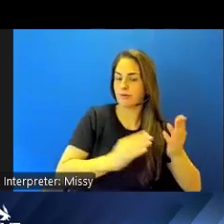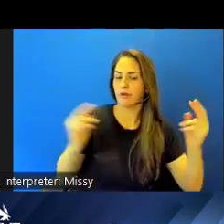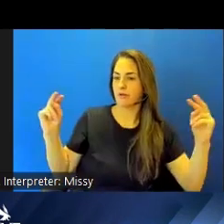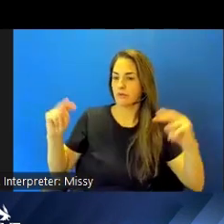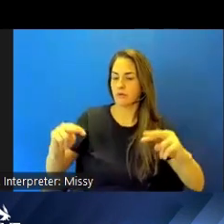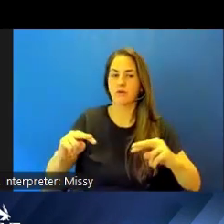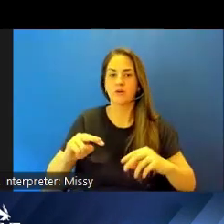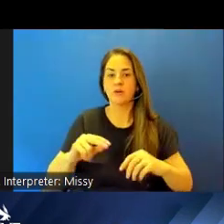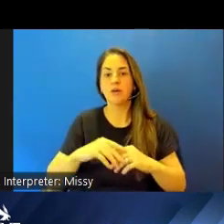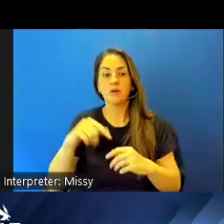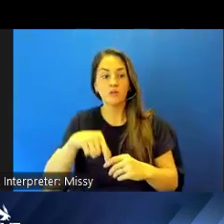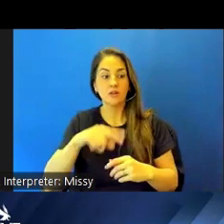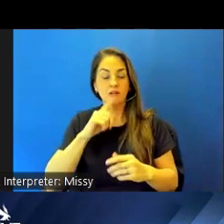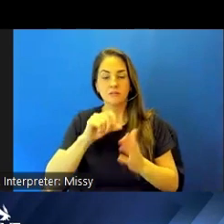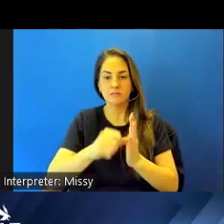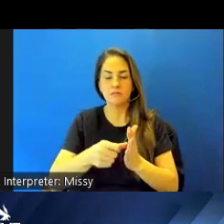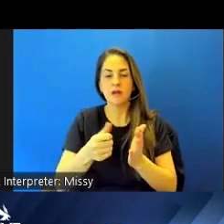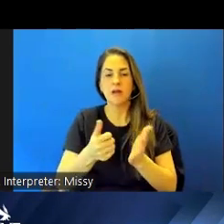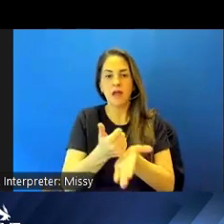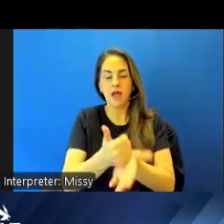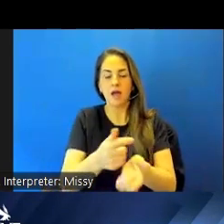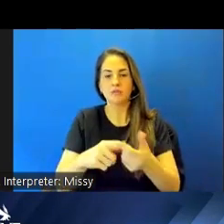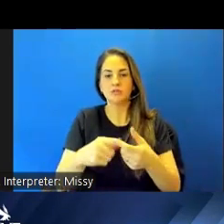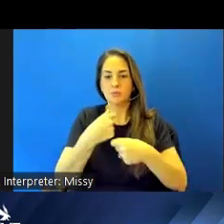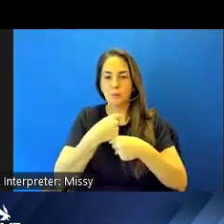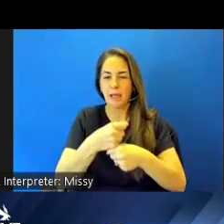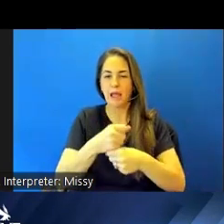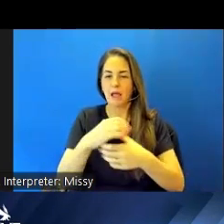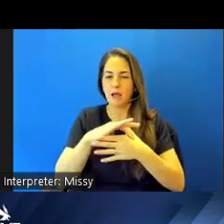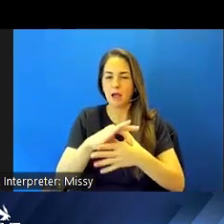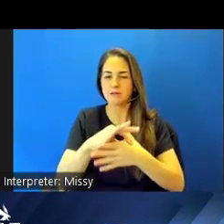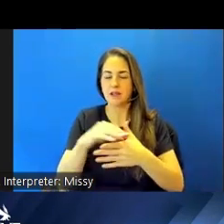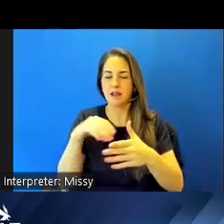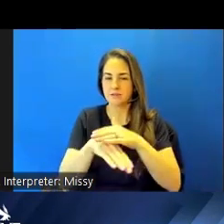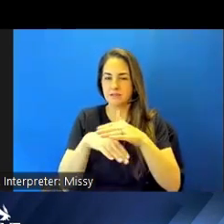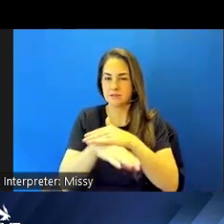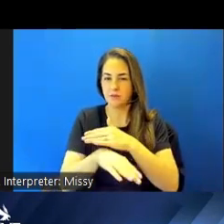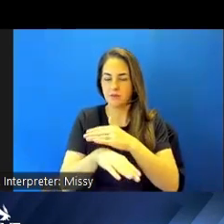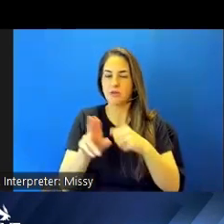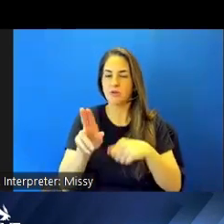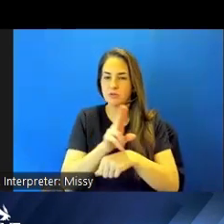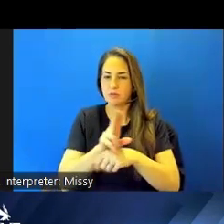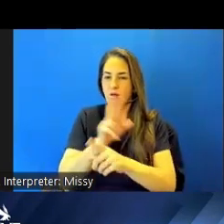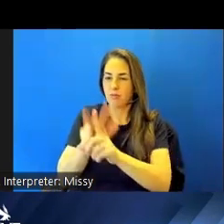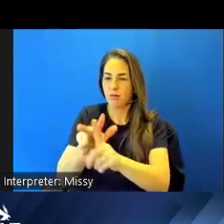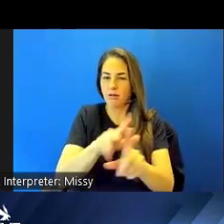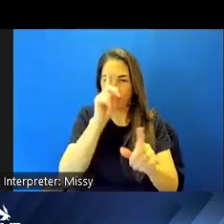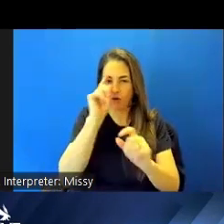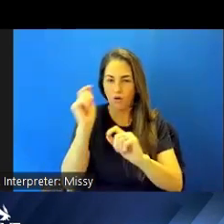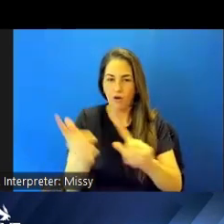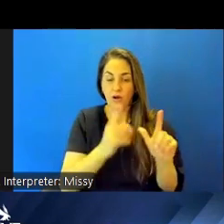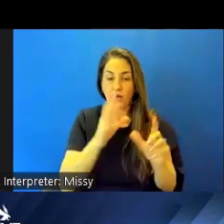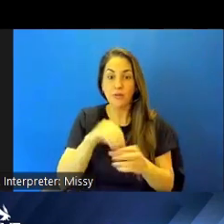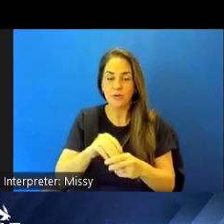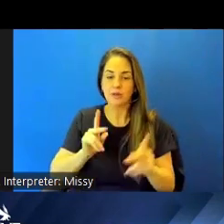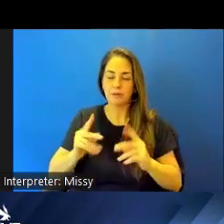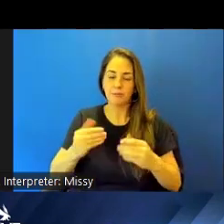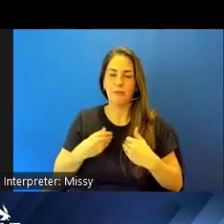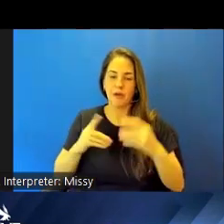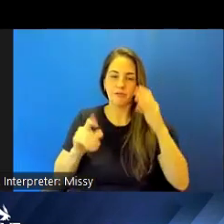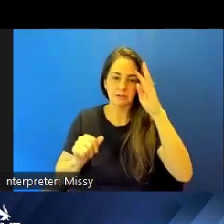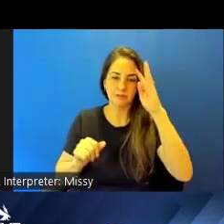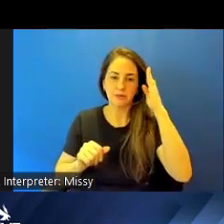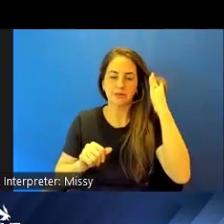to help make content in your LMS more accessible and usable to everyone, including people with